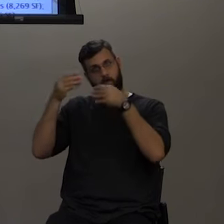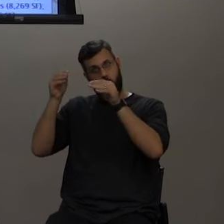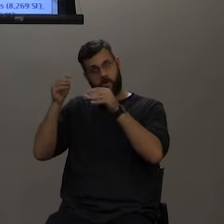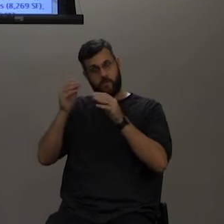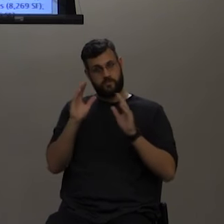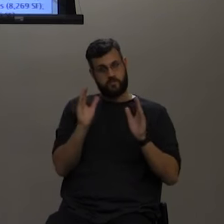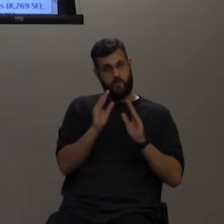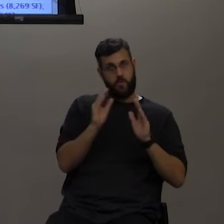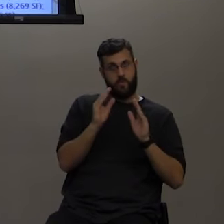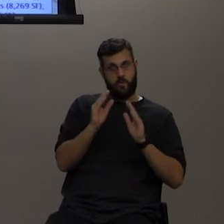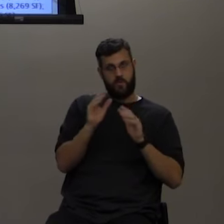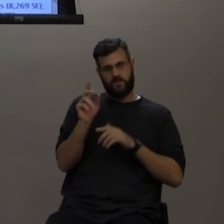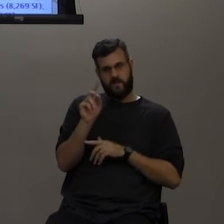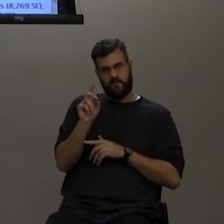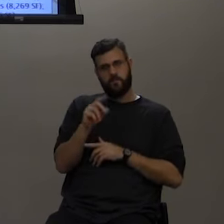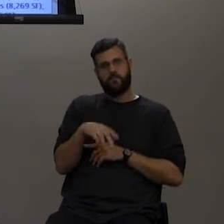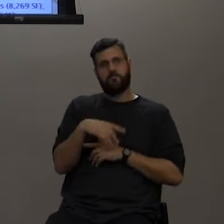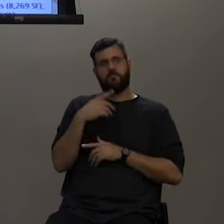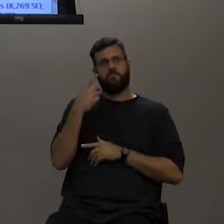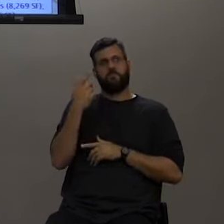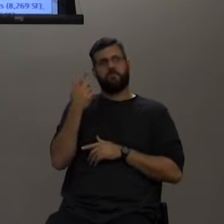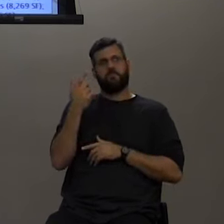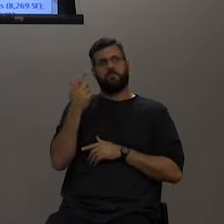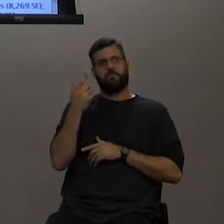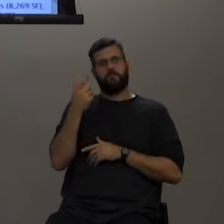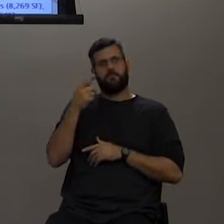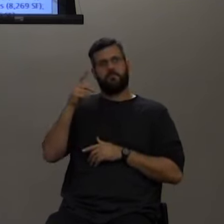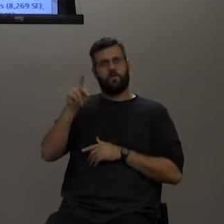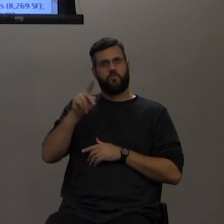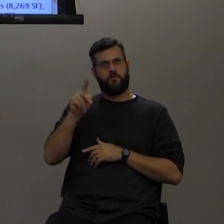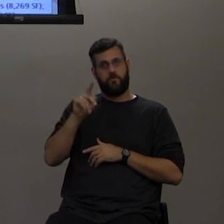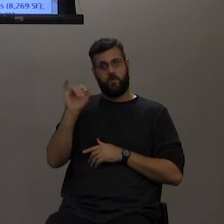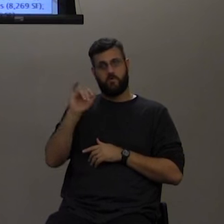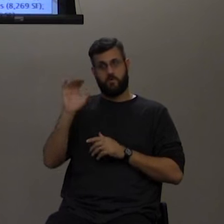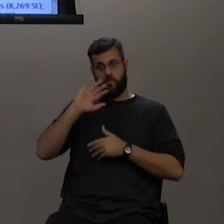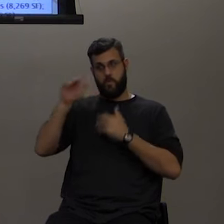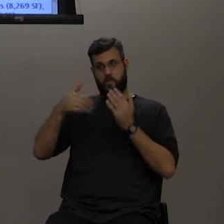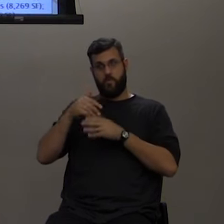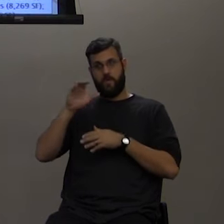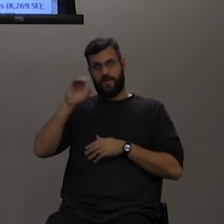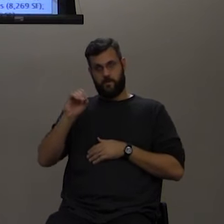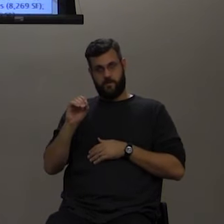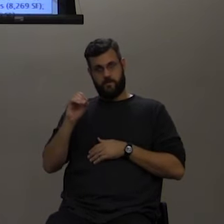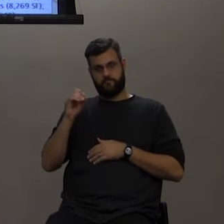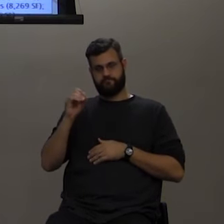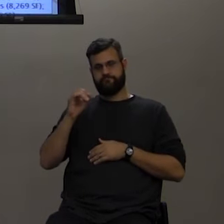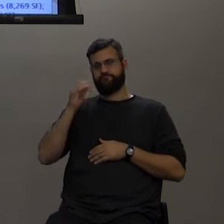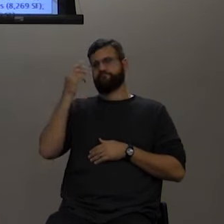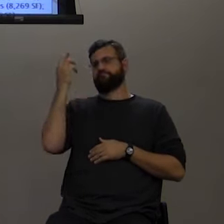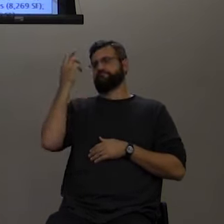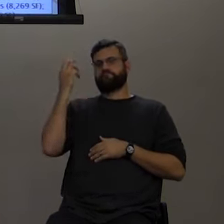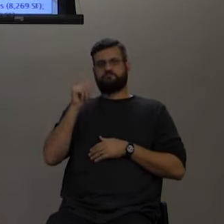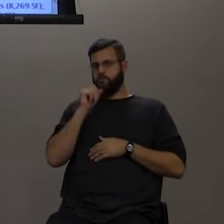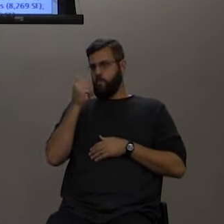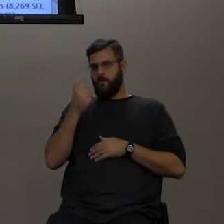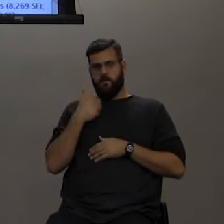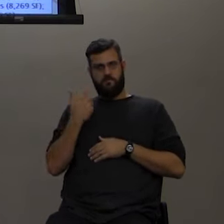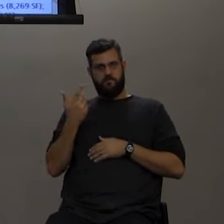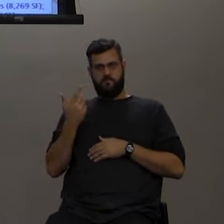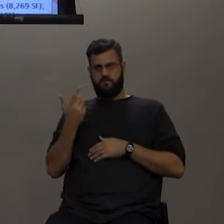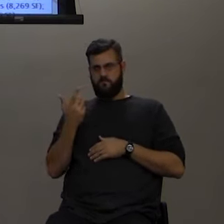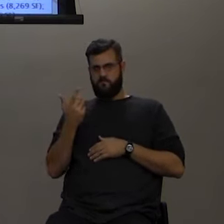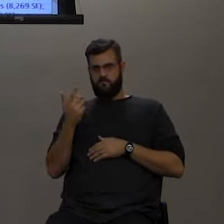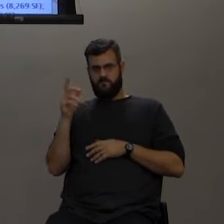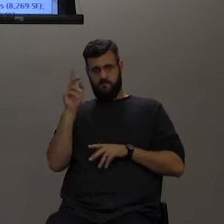the smaller markets, Danville and Parable, but then as a county as a whole, the reality is there isn't enough unmet